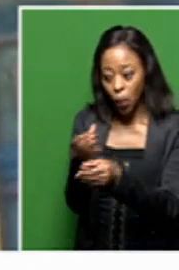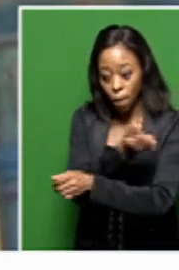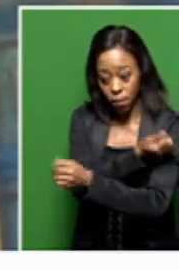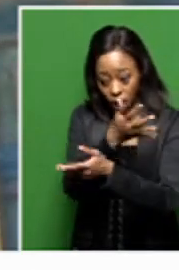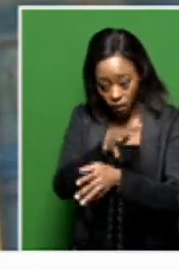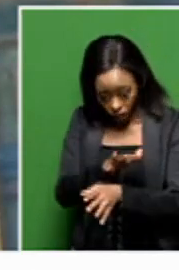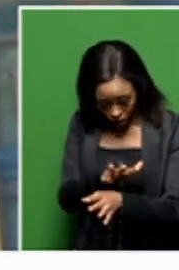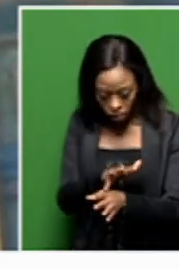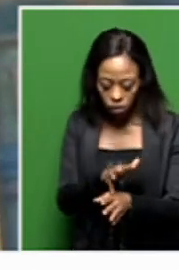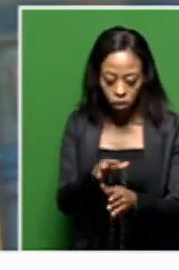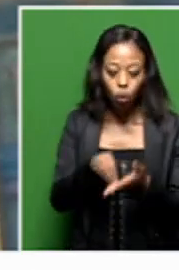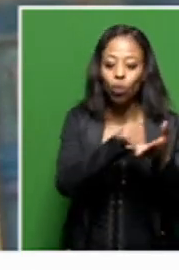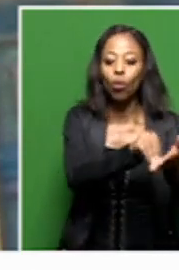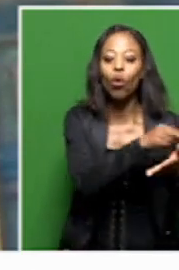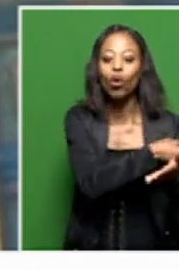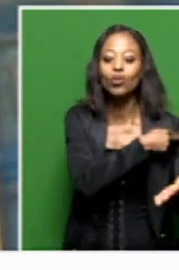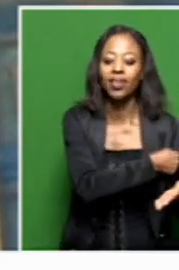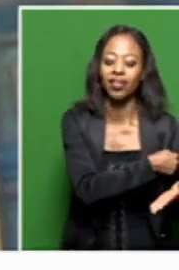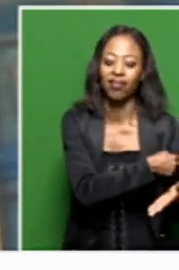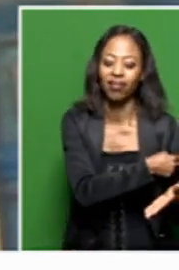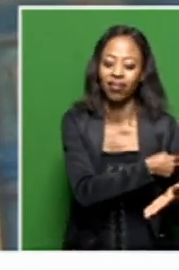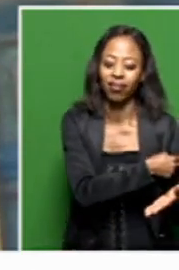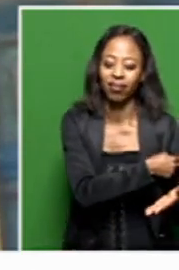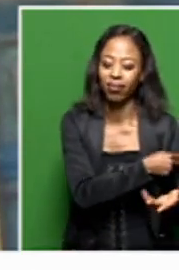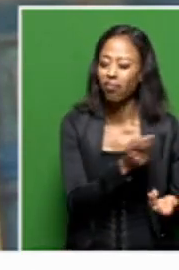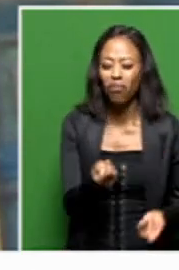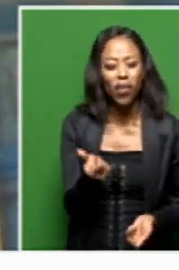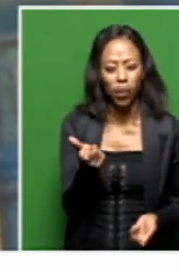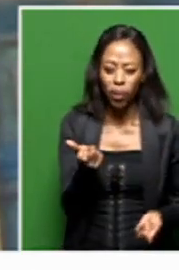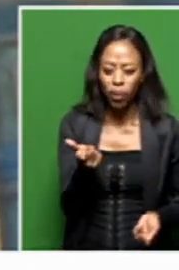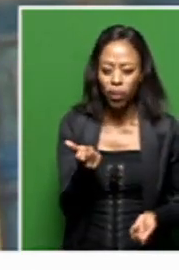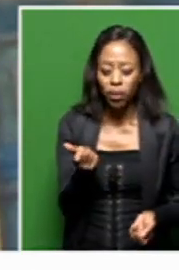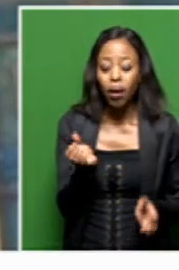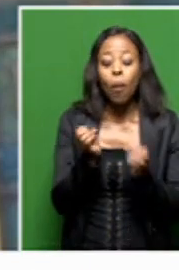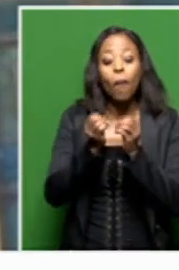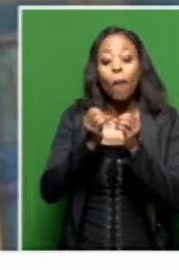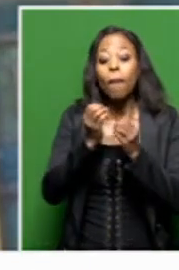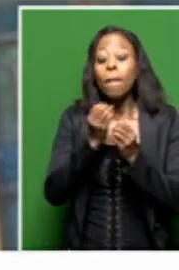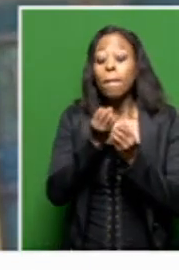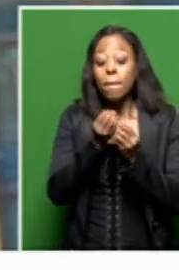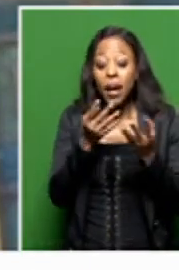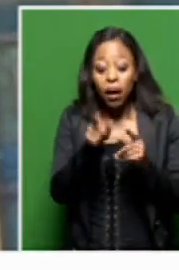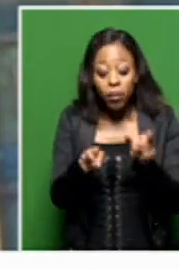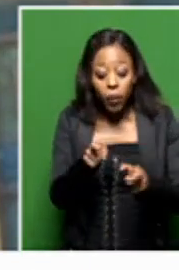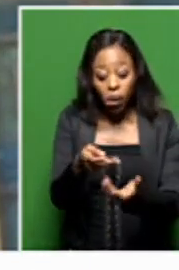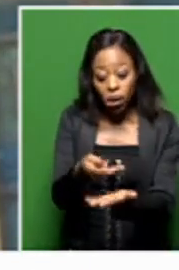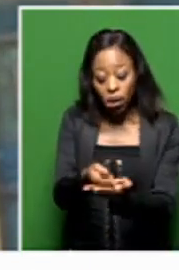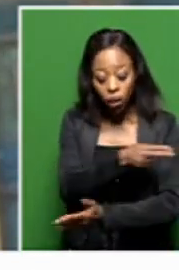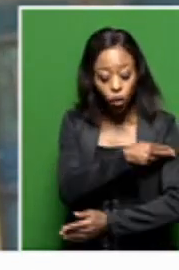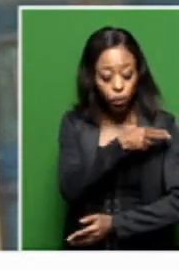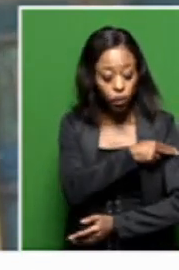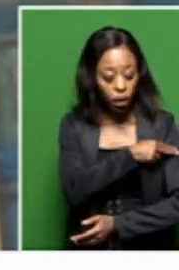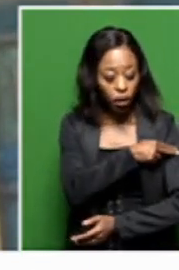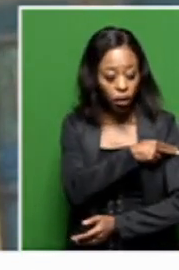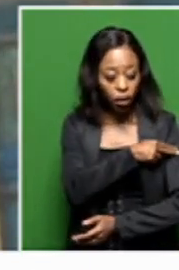been vaccinated who end up still being hospitalized. And in many cases, those people are hospitalized